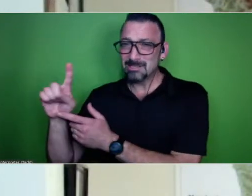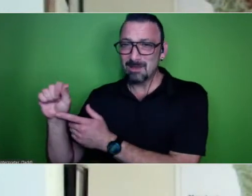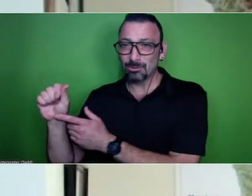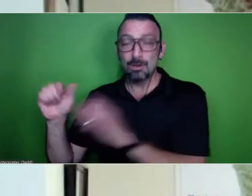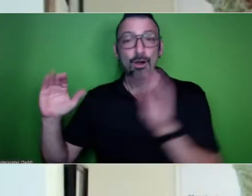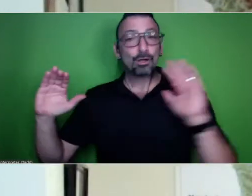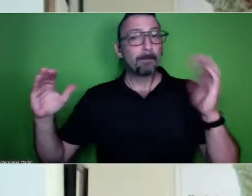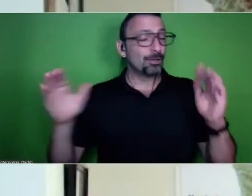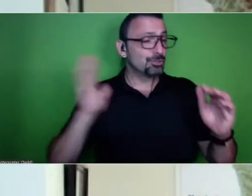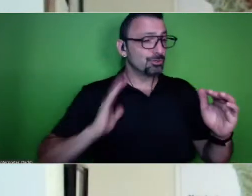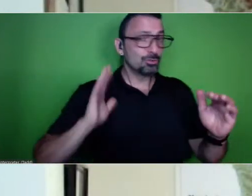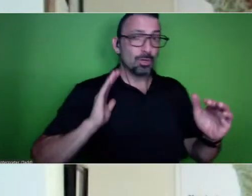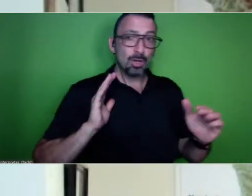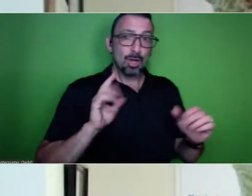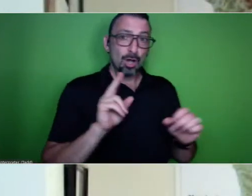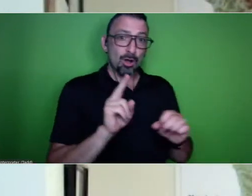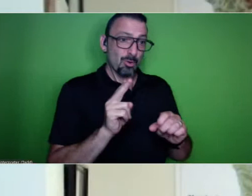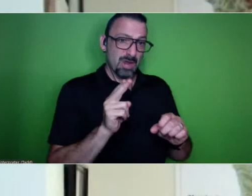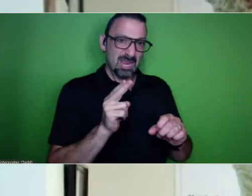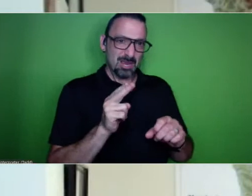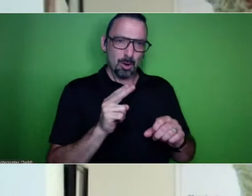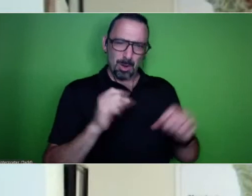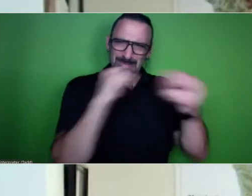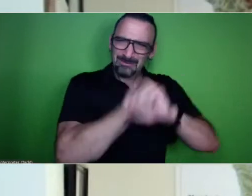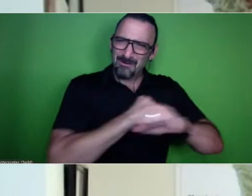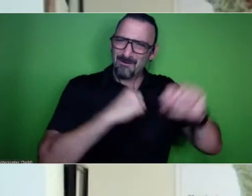fighting the UK variant, the Alpha,